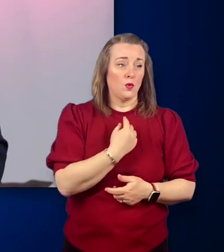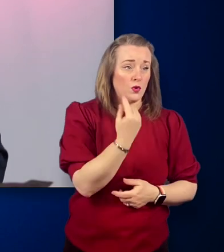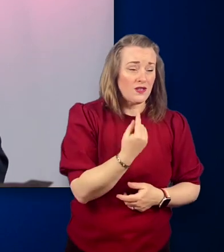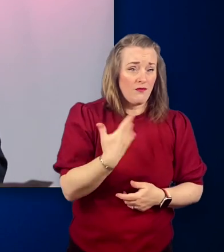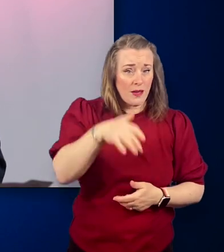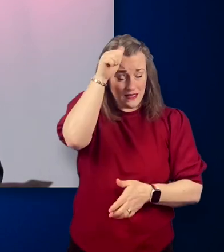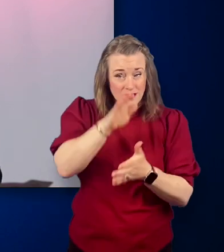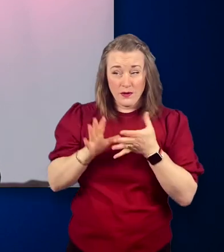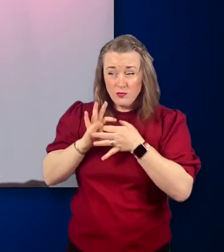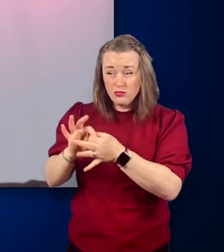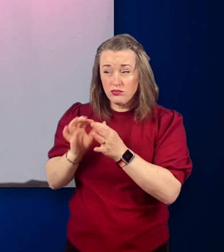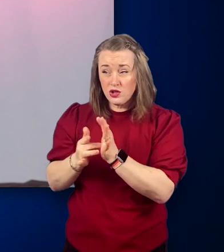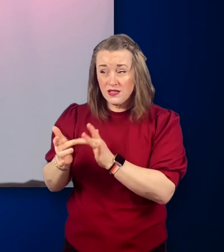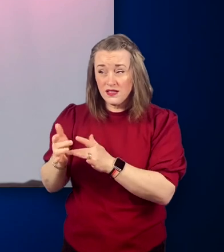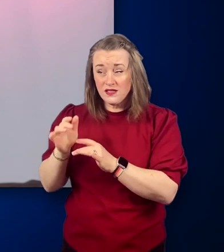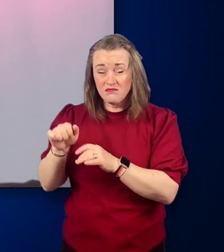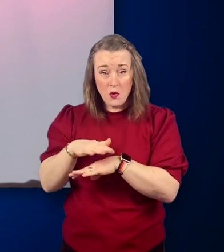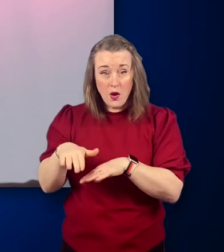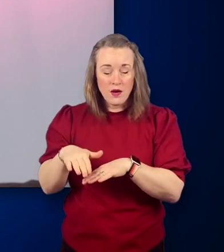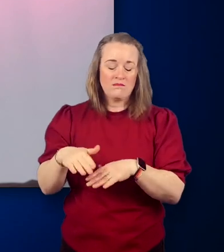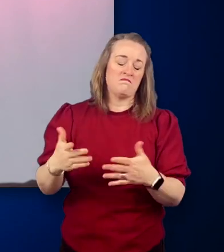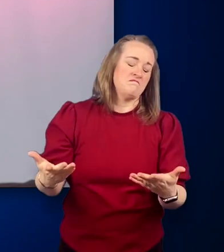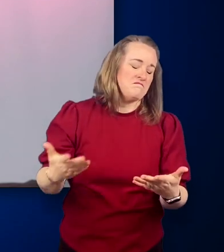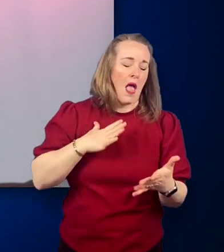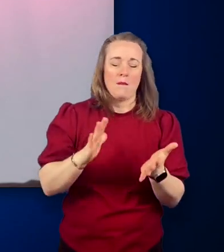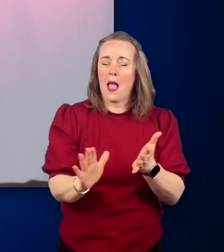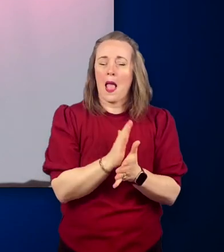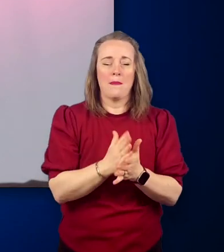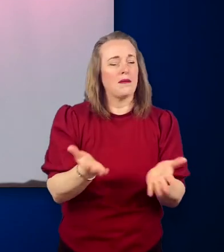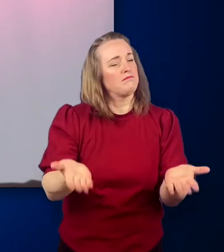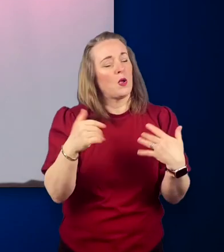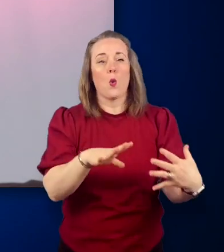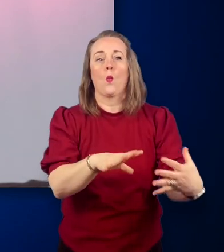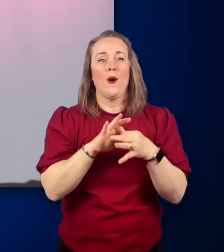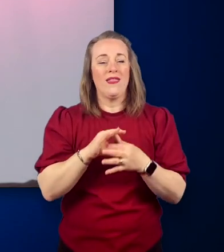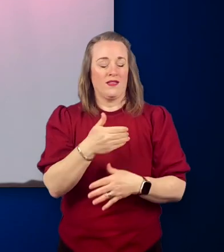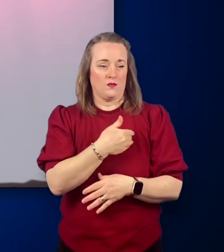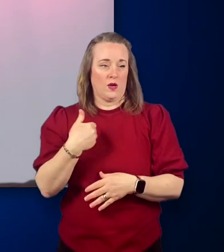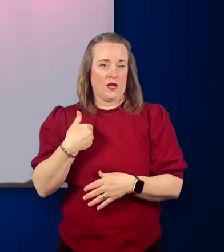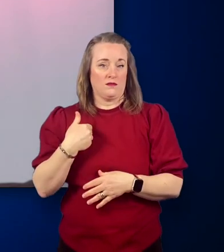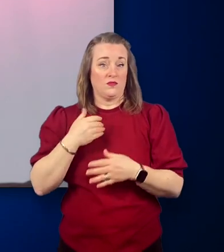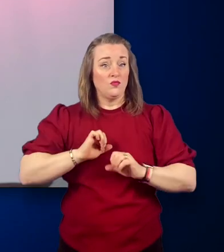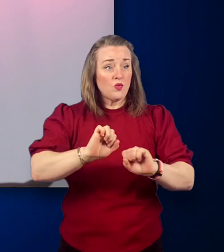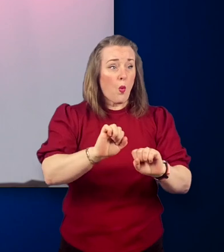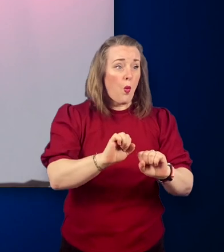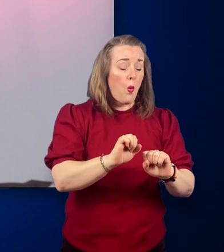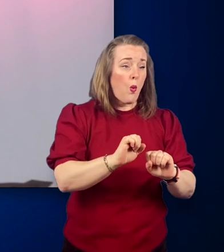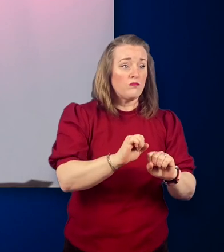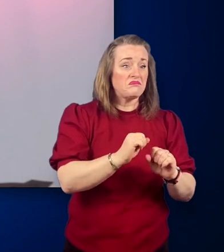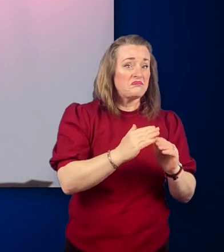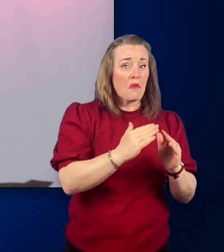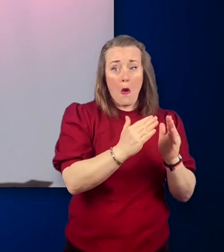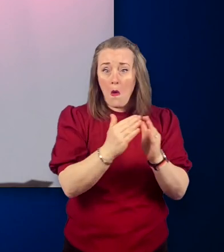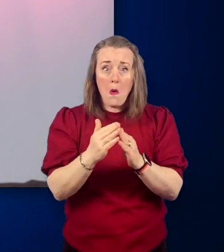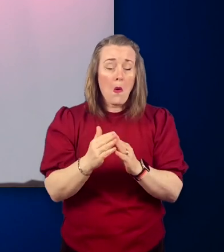this morning. And in whatever setting, whether you're sitting at home, drinking coffee, whatever your setting, my prayer is